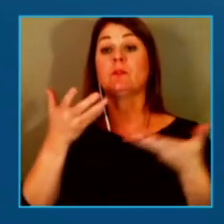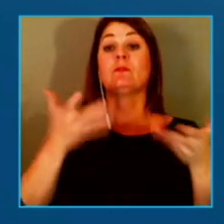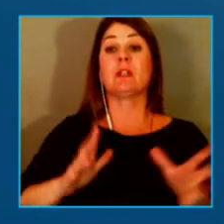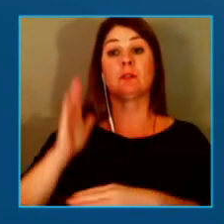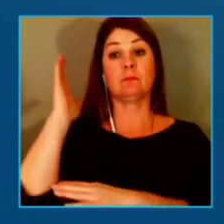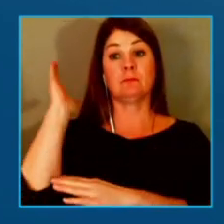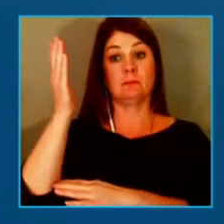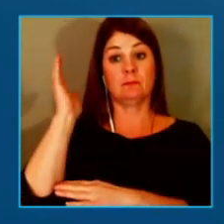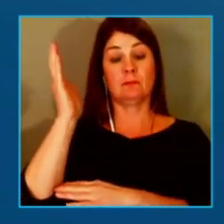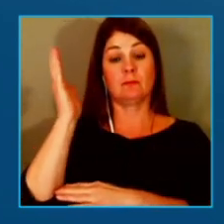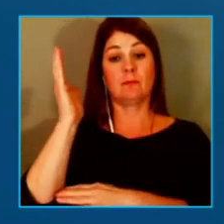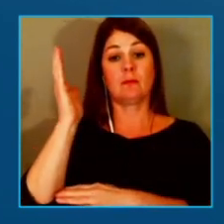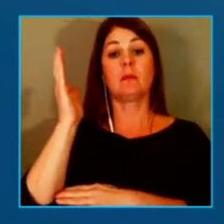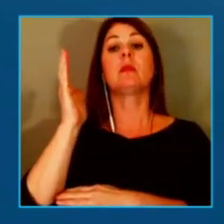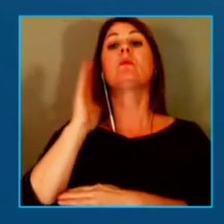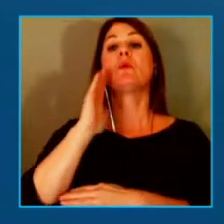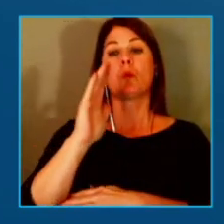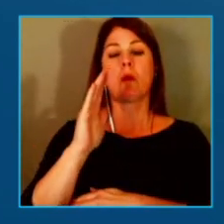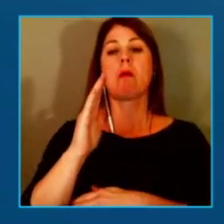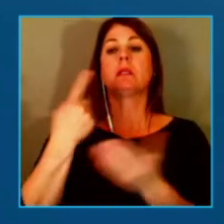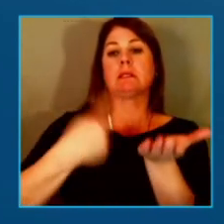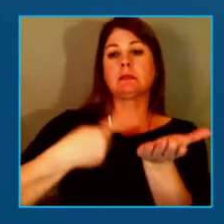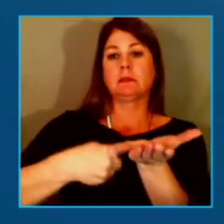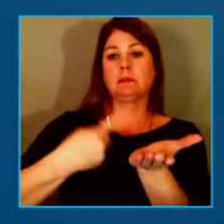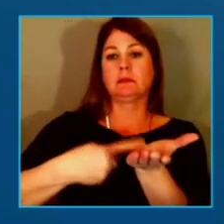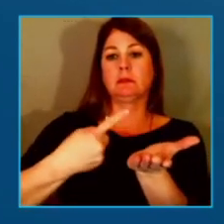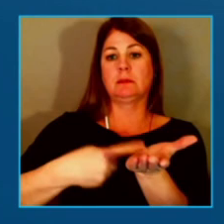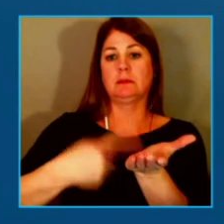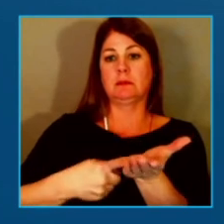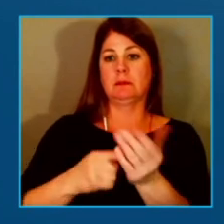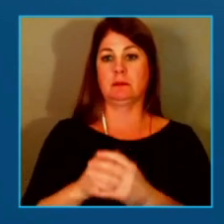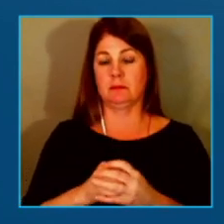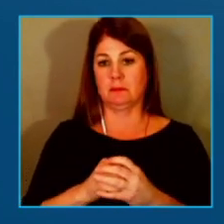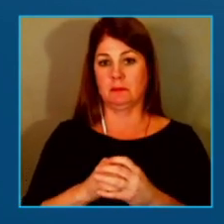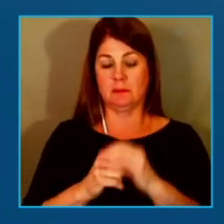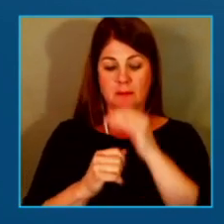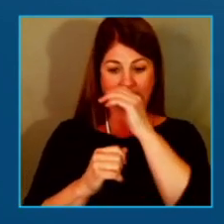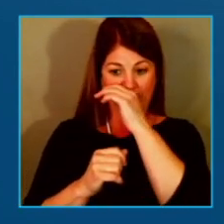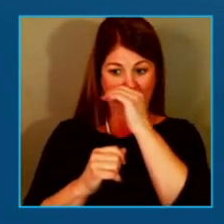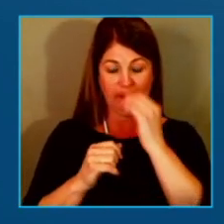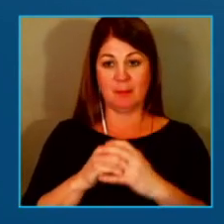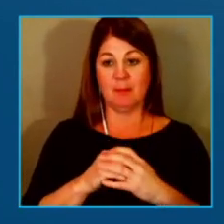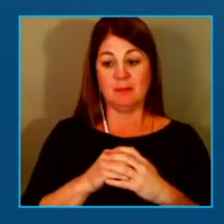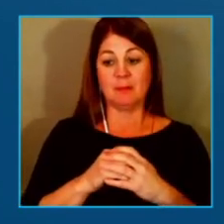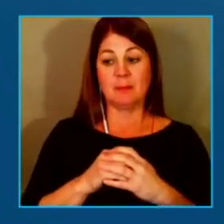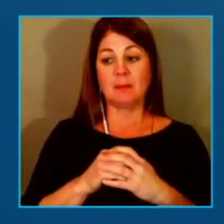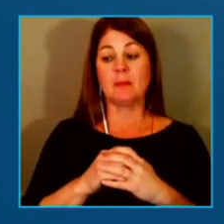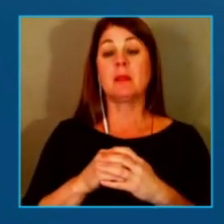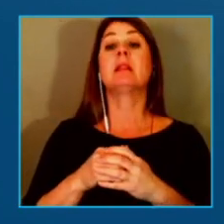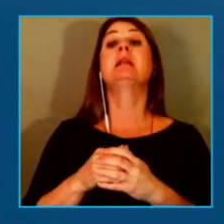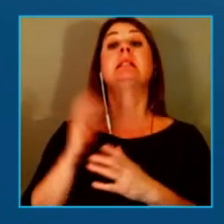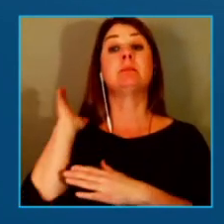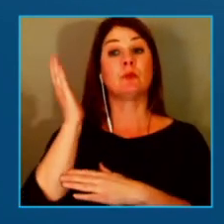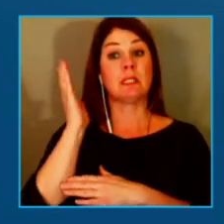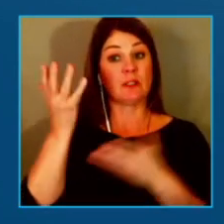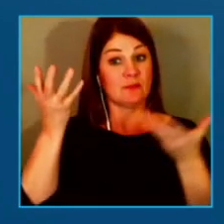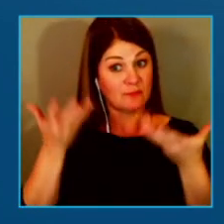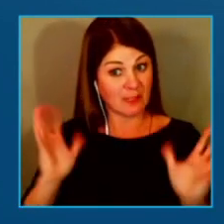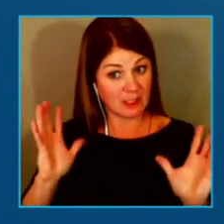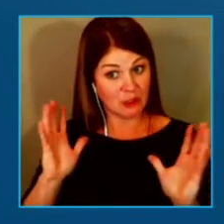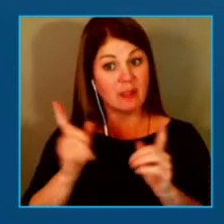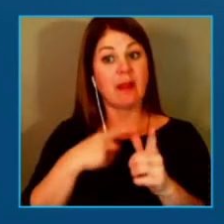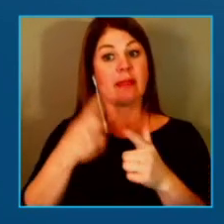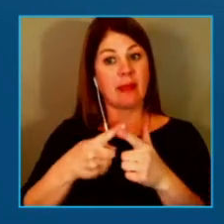will move to discussion. After the presentations, we will move to discussion, which will